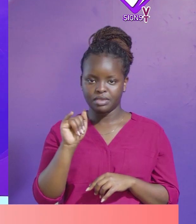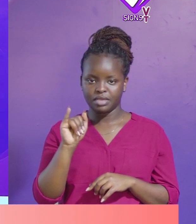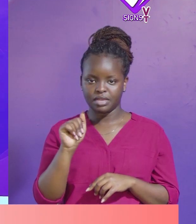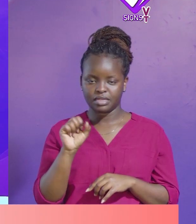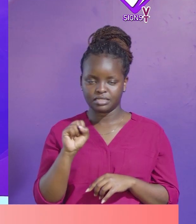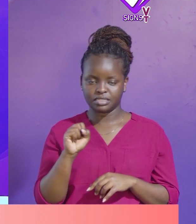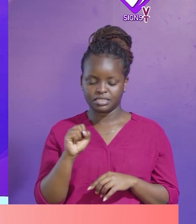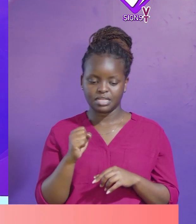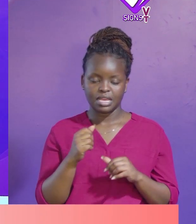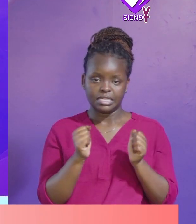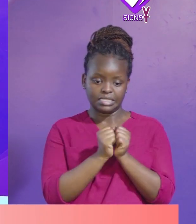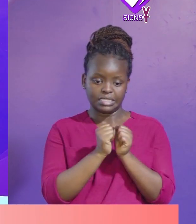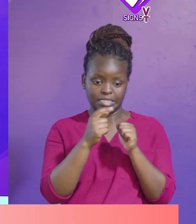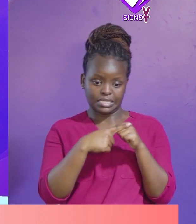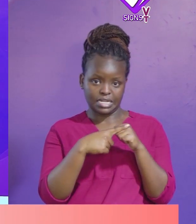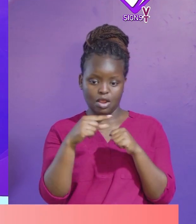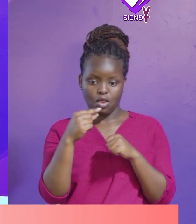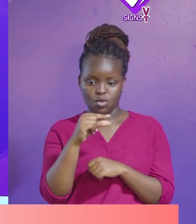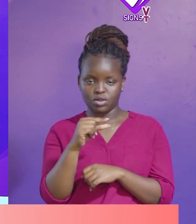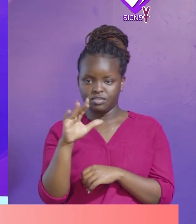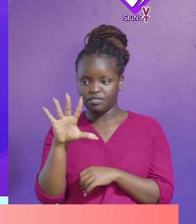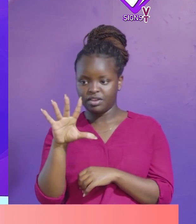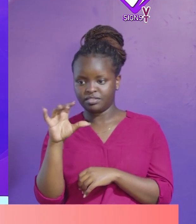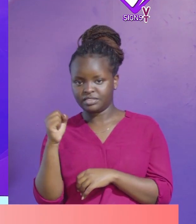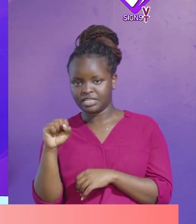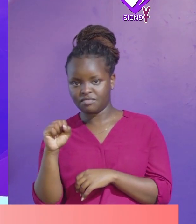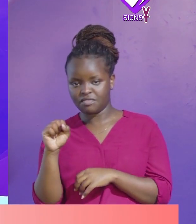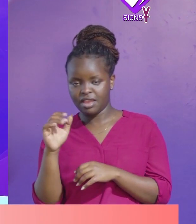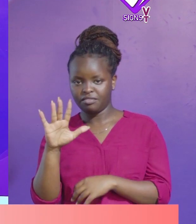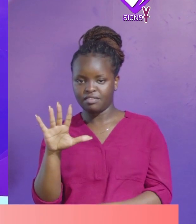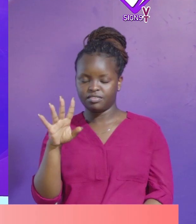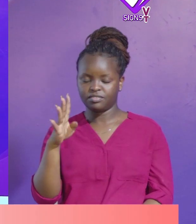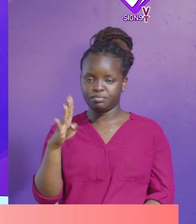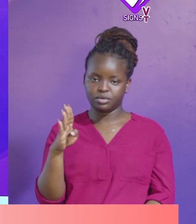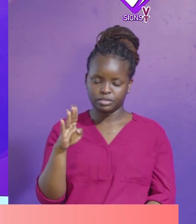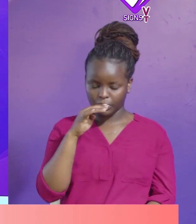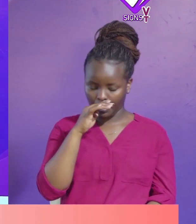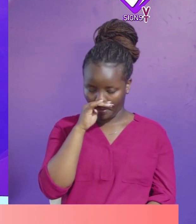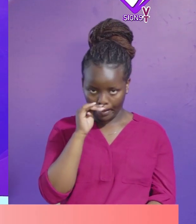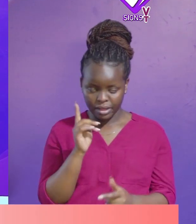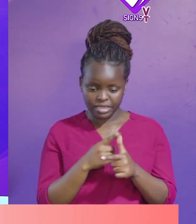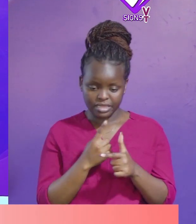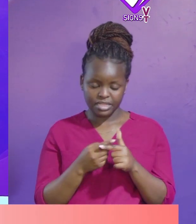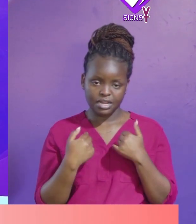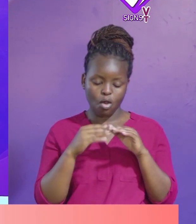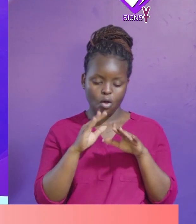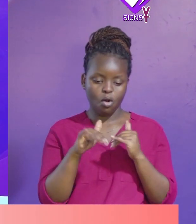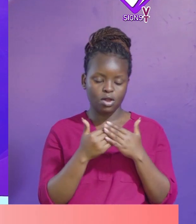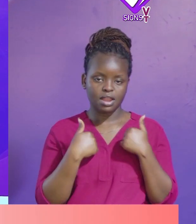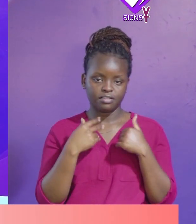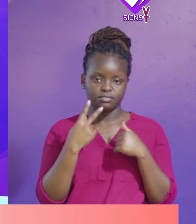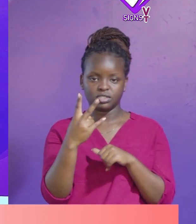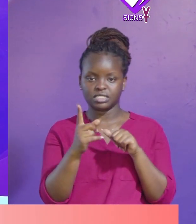with 16 gold medals, 5 silver and 5 bronze. Then they had total 26